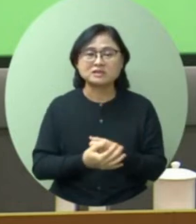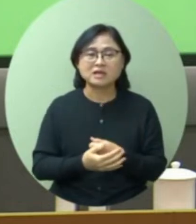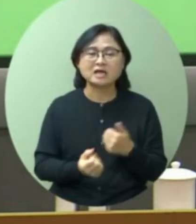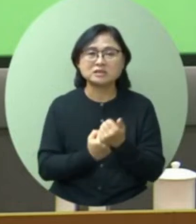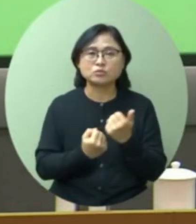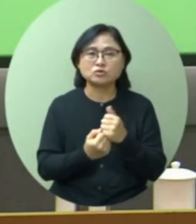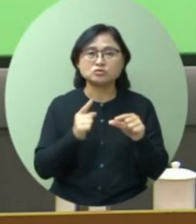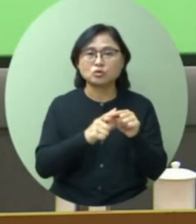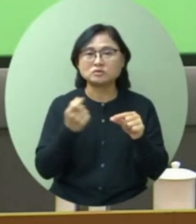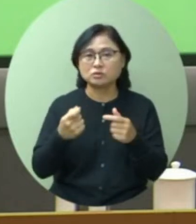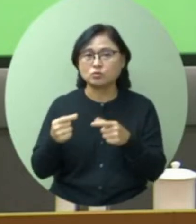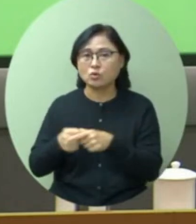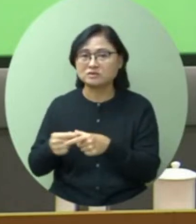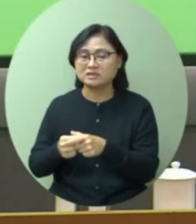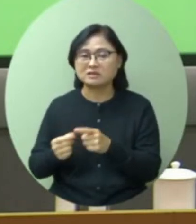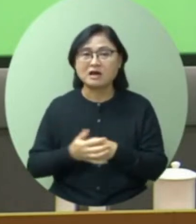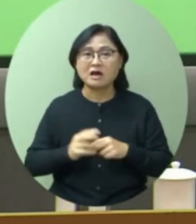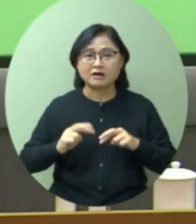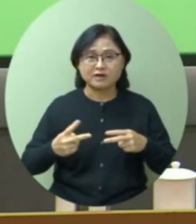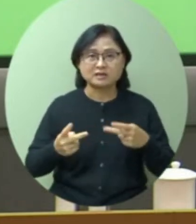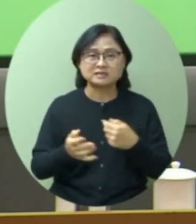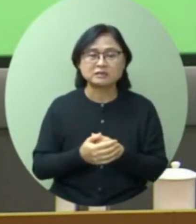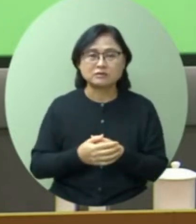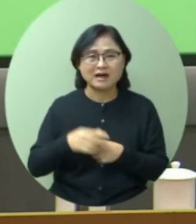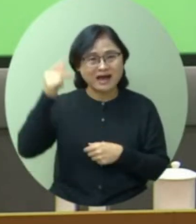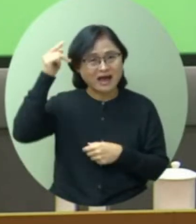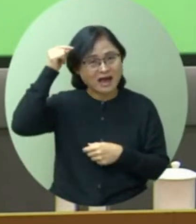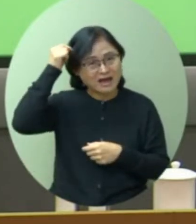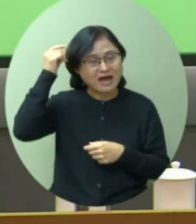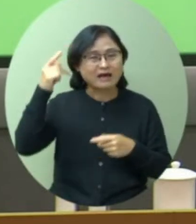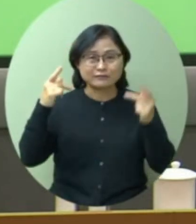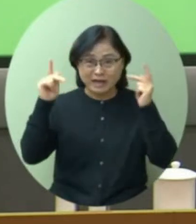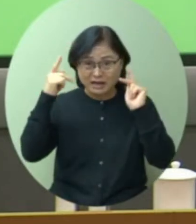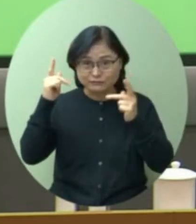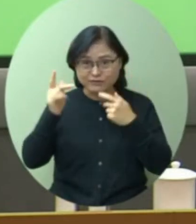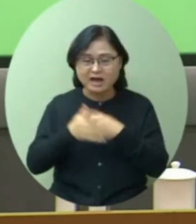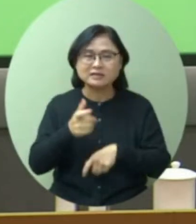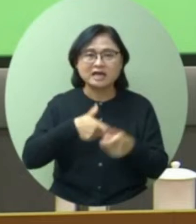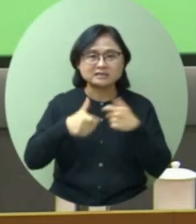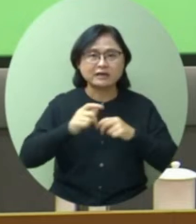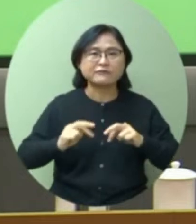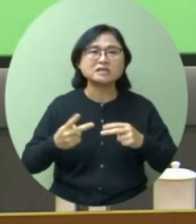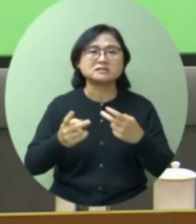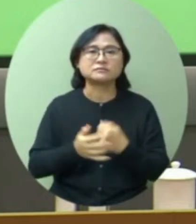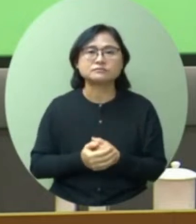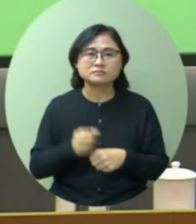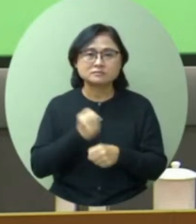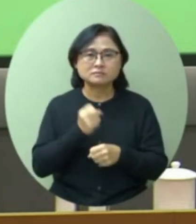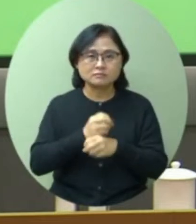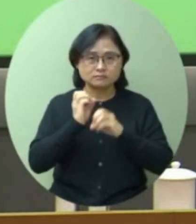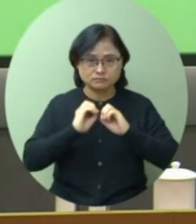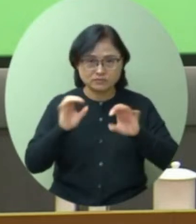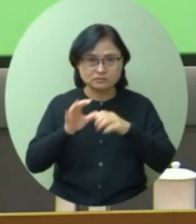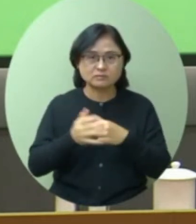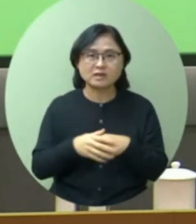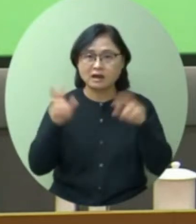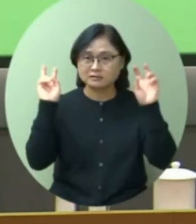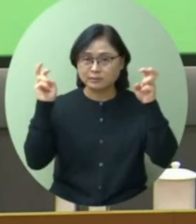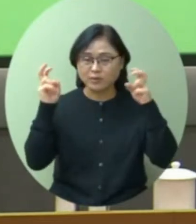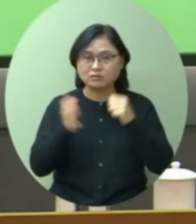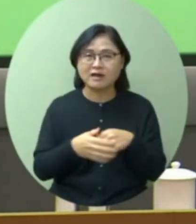There will be 8 measures to support small and medium enterprises. I also propose to develop the silver economy.